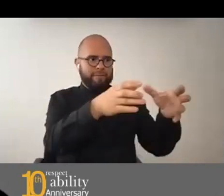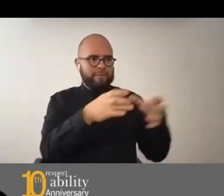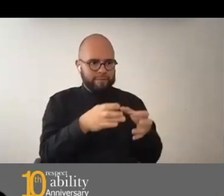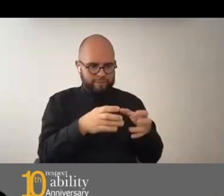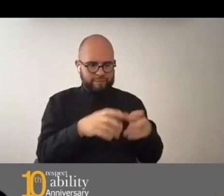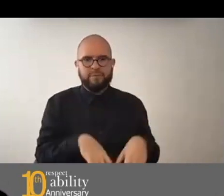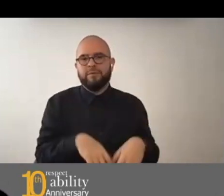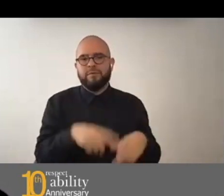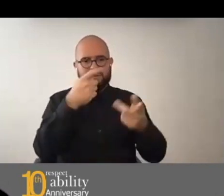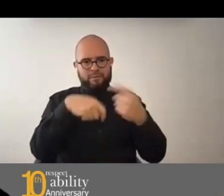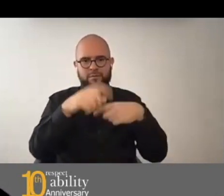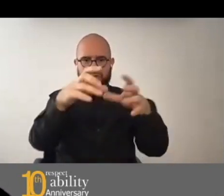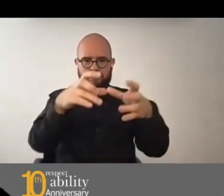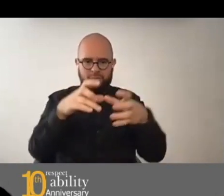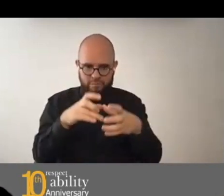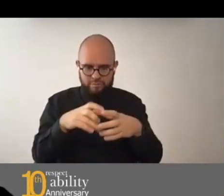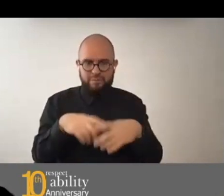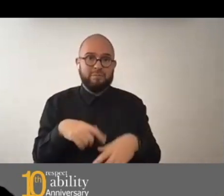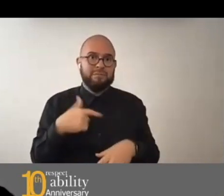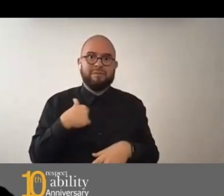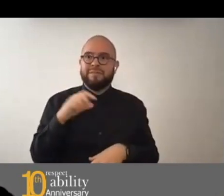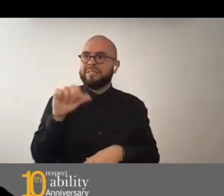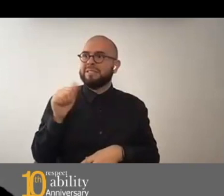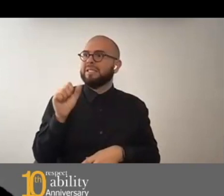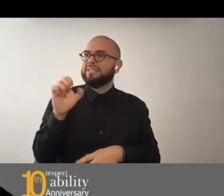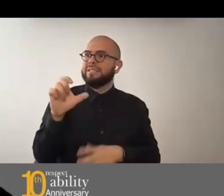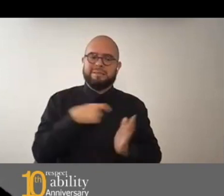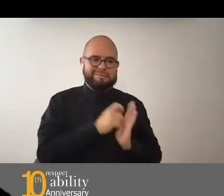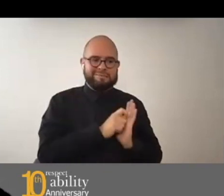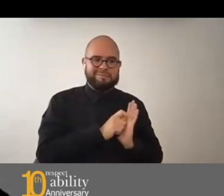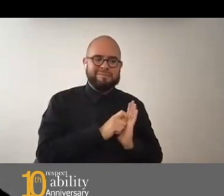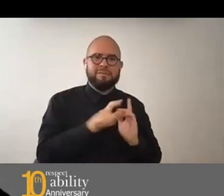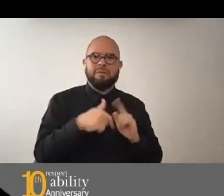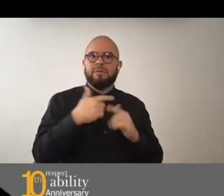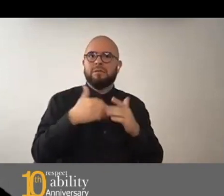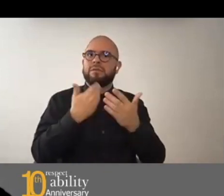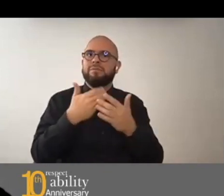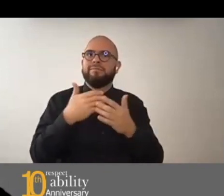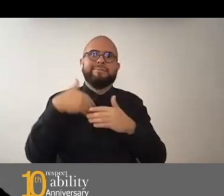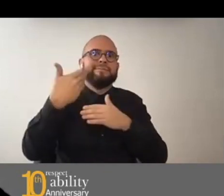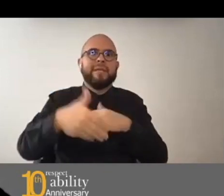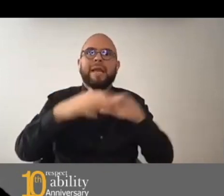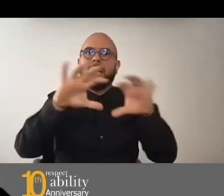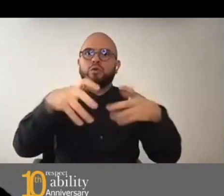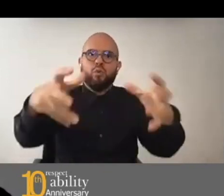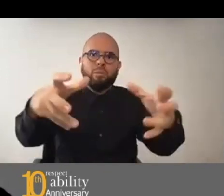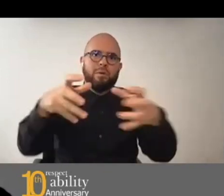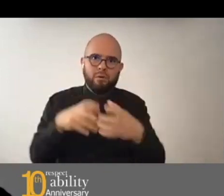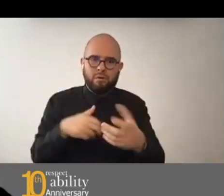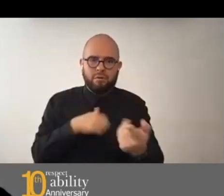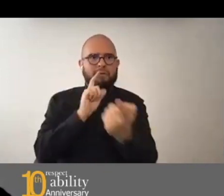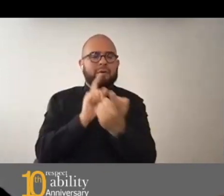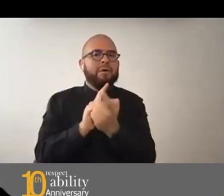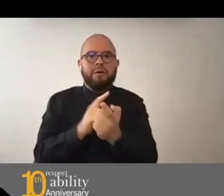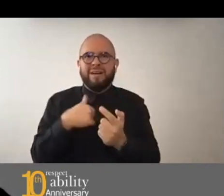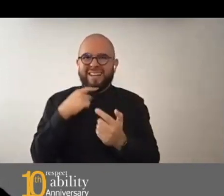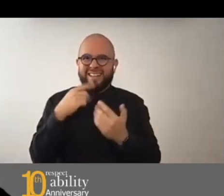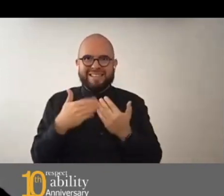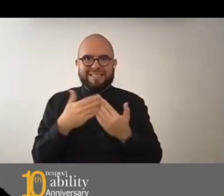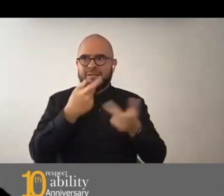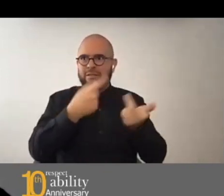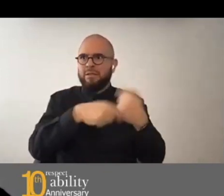to kind of decompress and make a couple notes, and then I'd be on to the next one. And it's easy to get caught up in that. But when